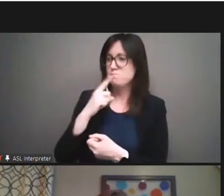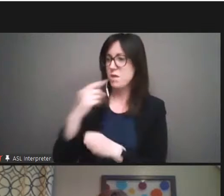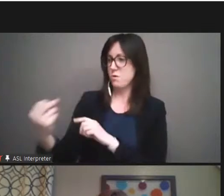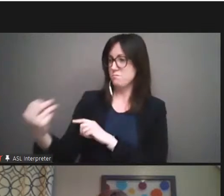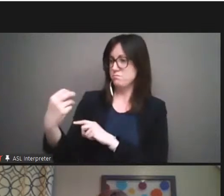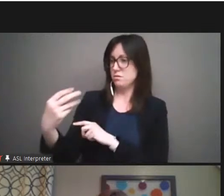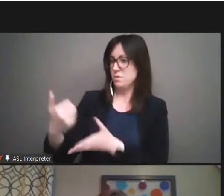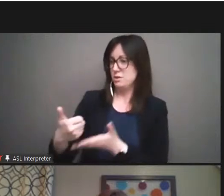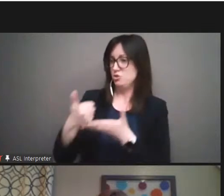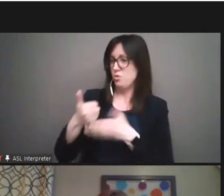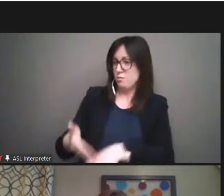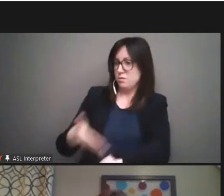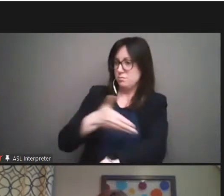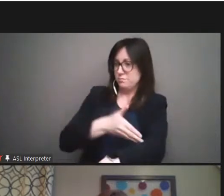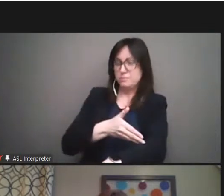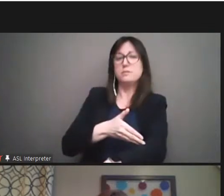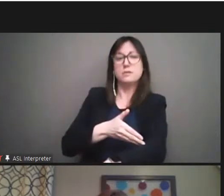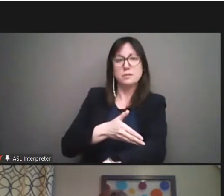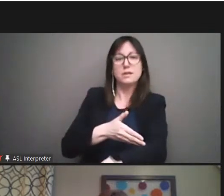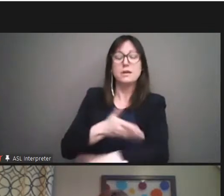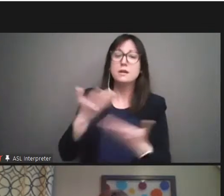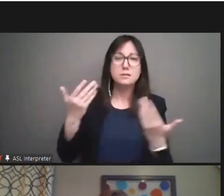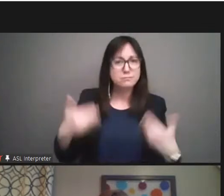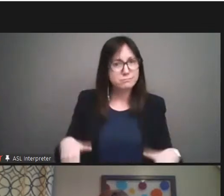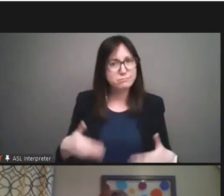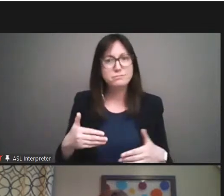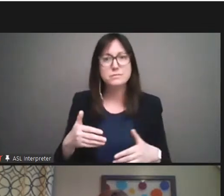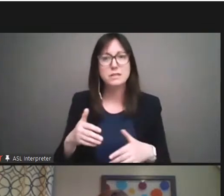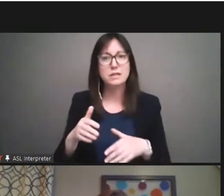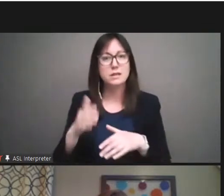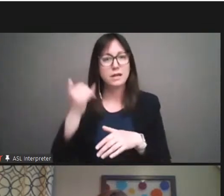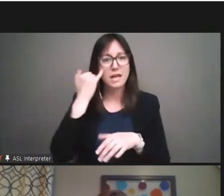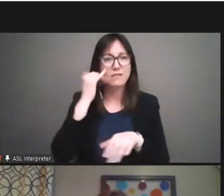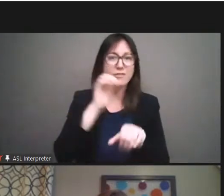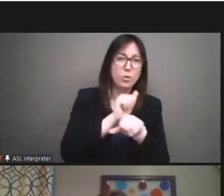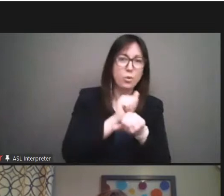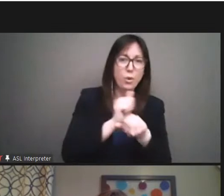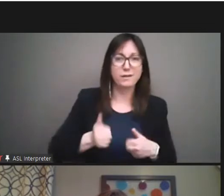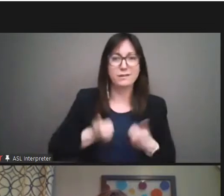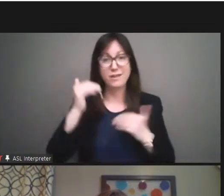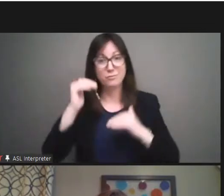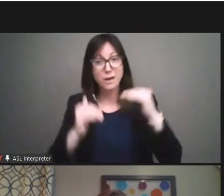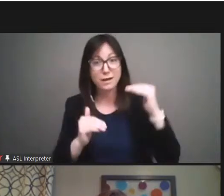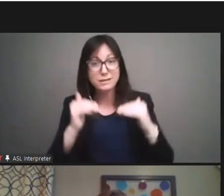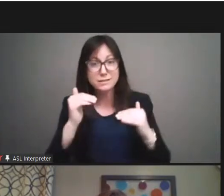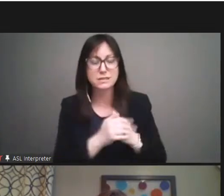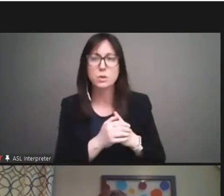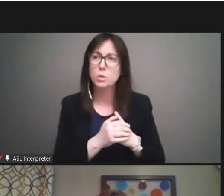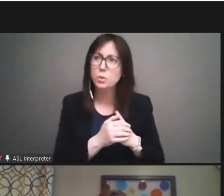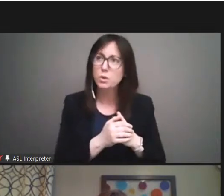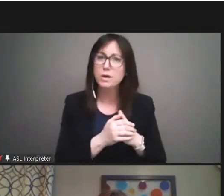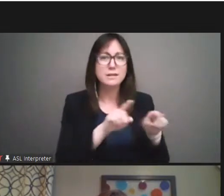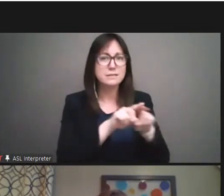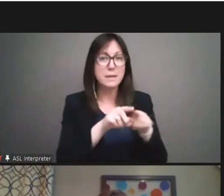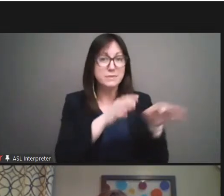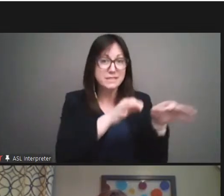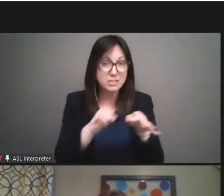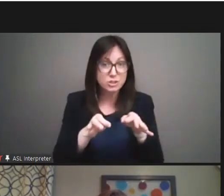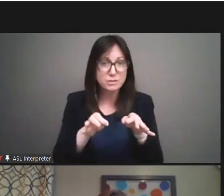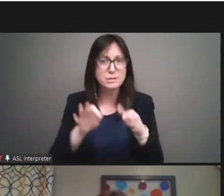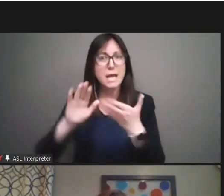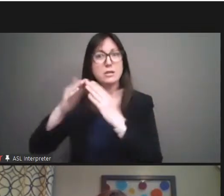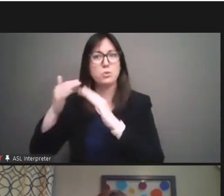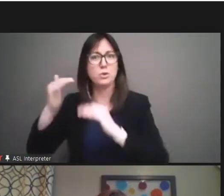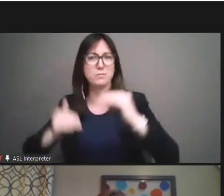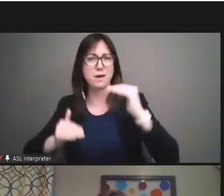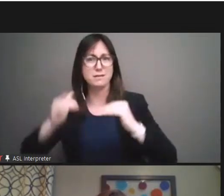It's such we talk about work-life balance, like we have to talk about decision-making and community balance. Like we're literally